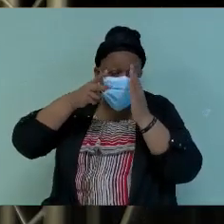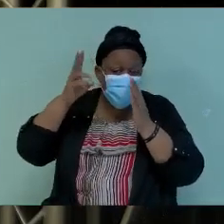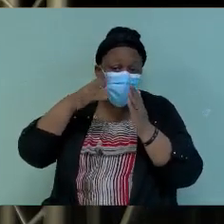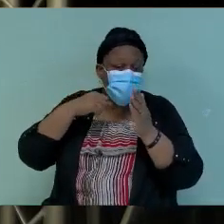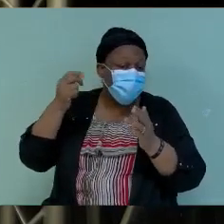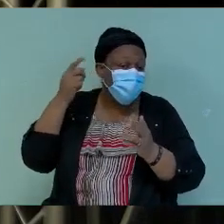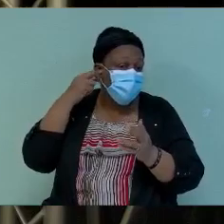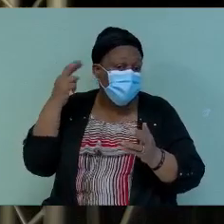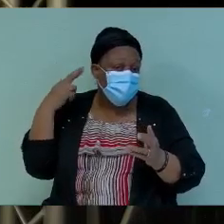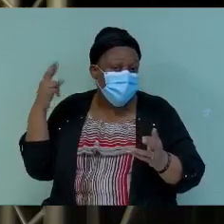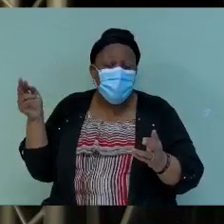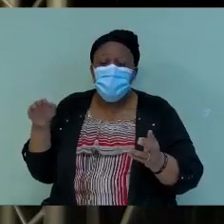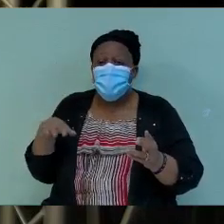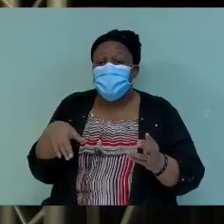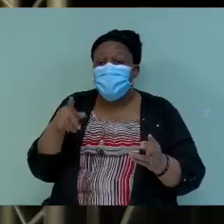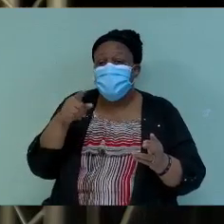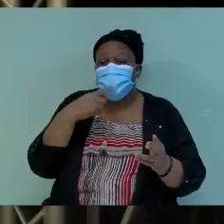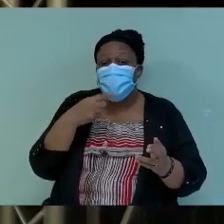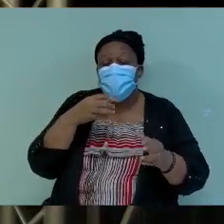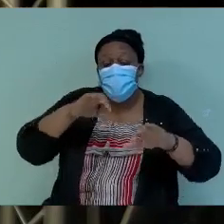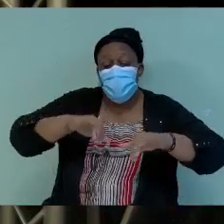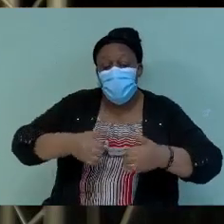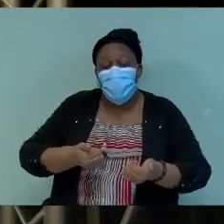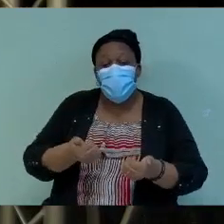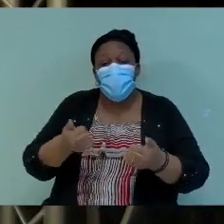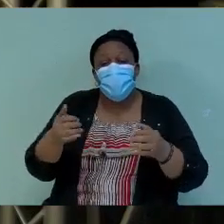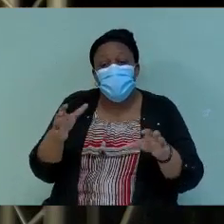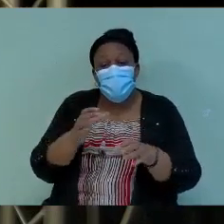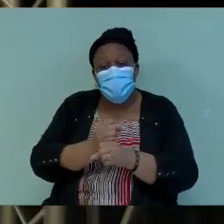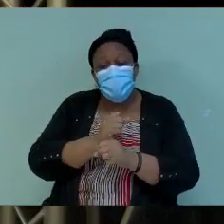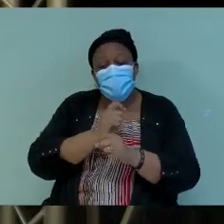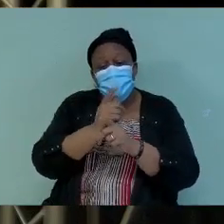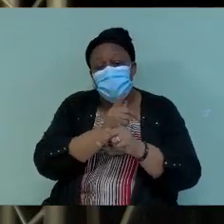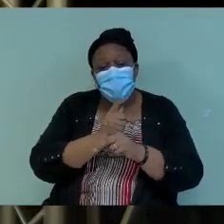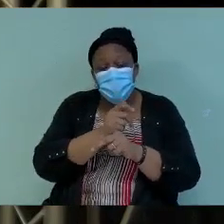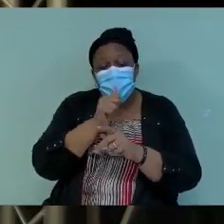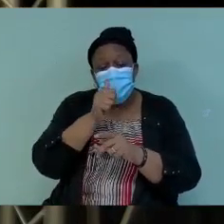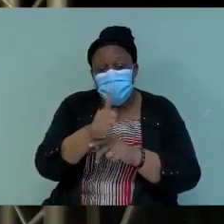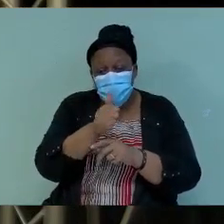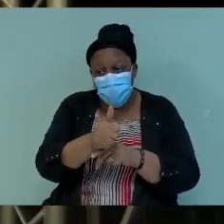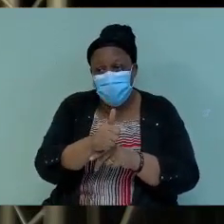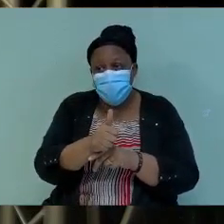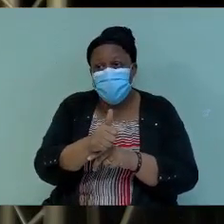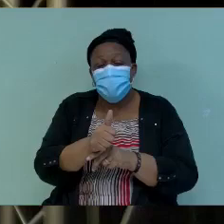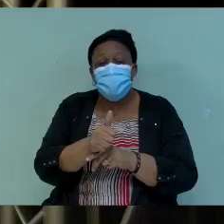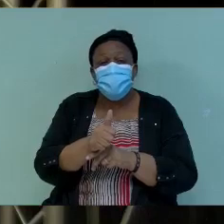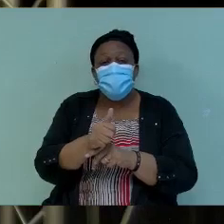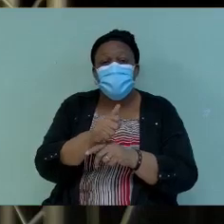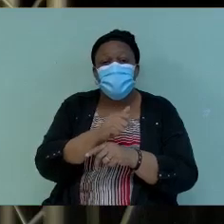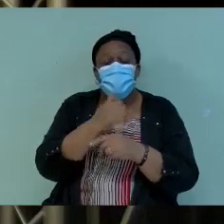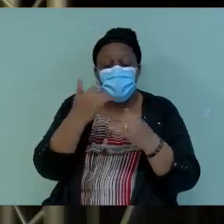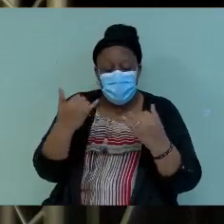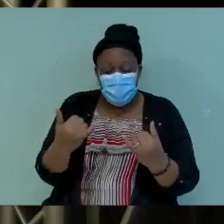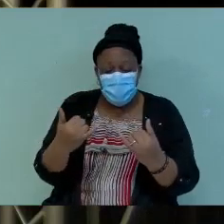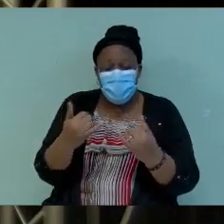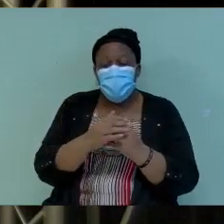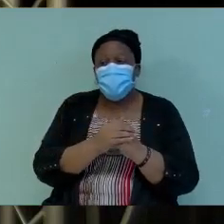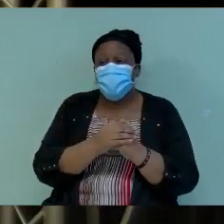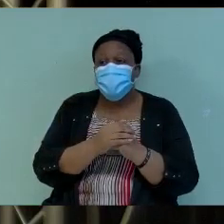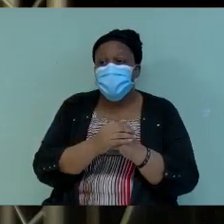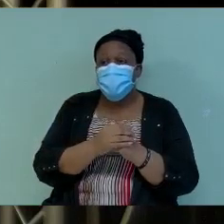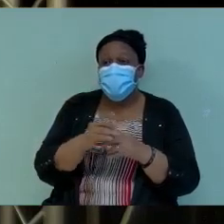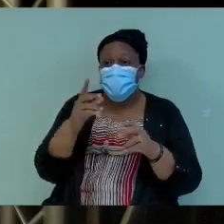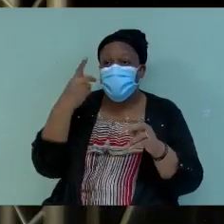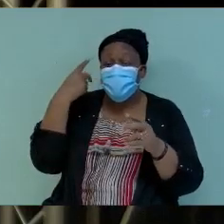during these times. We are disseminating short articles that speak to the different presentations